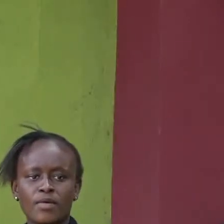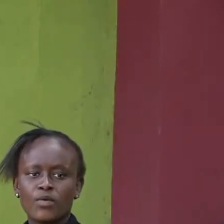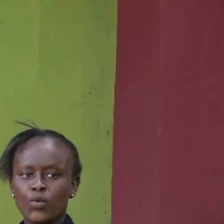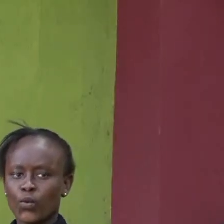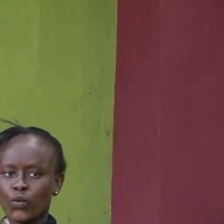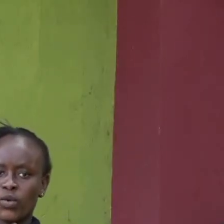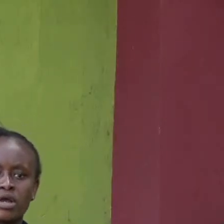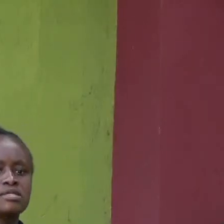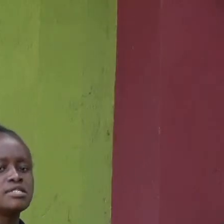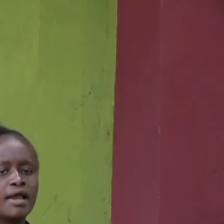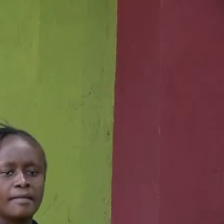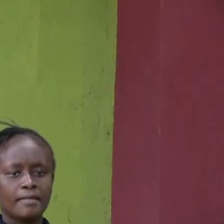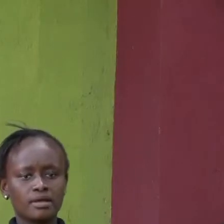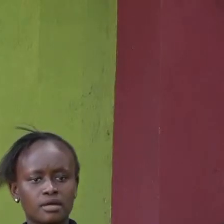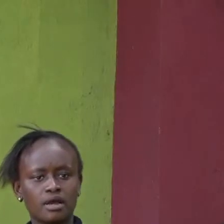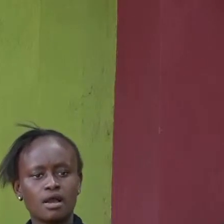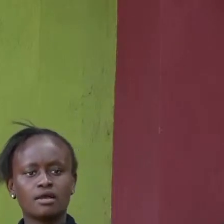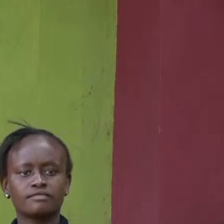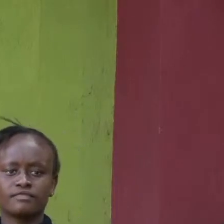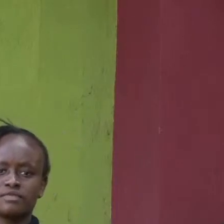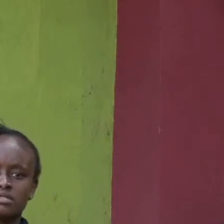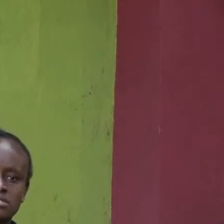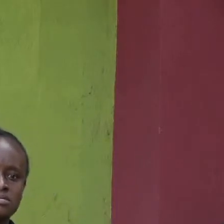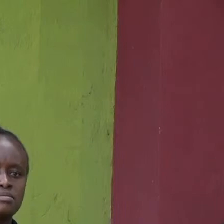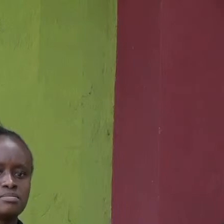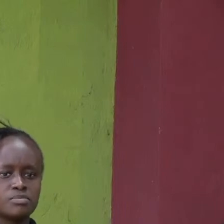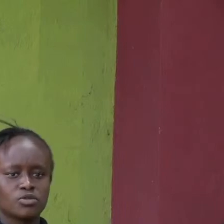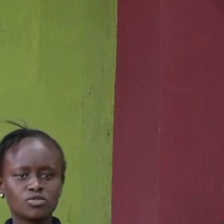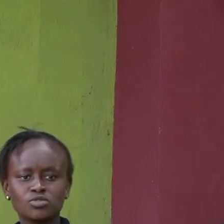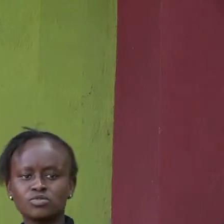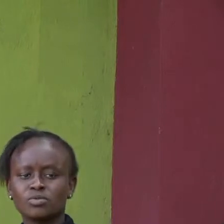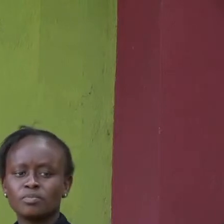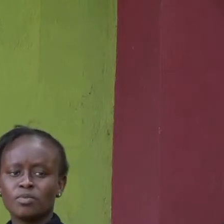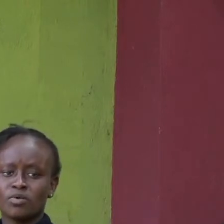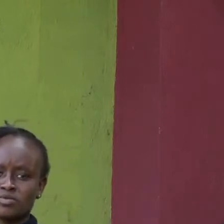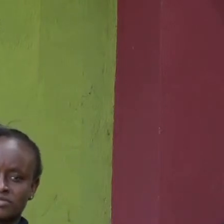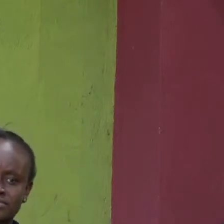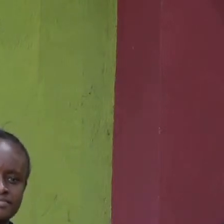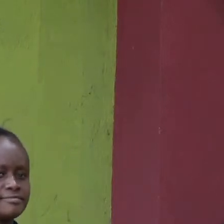Innovative practices and innovative policies.